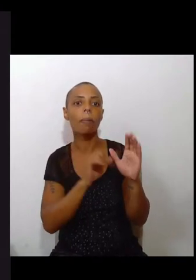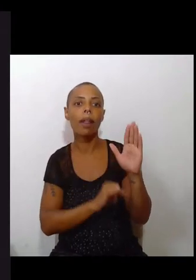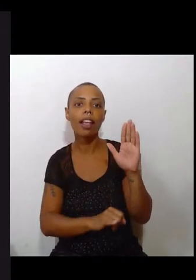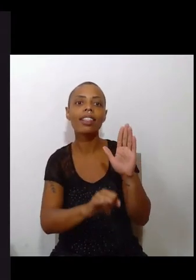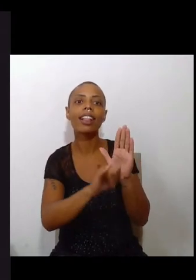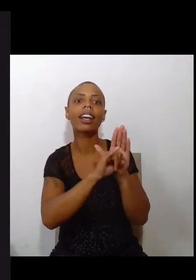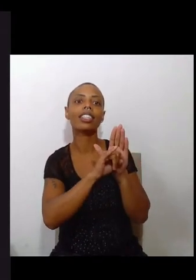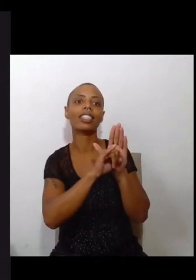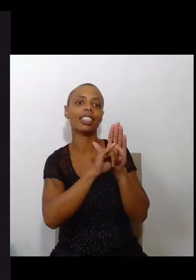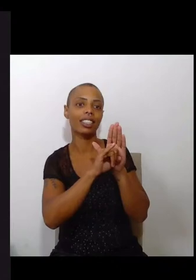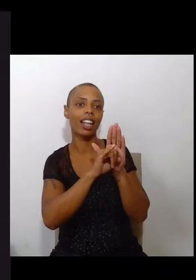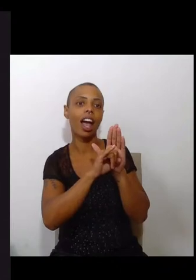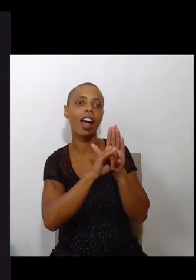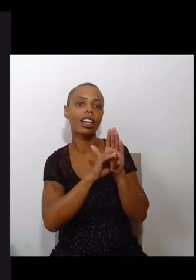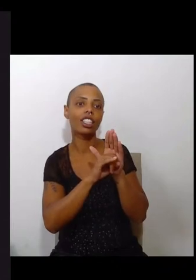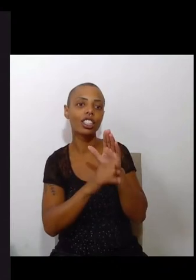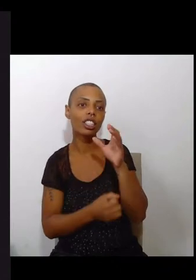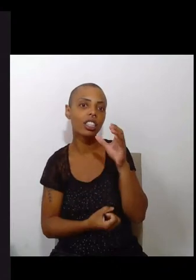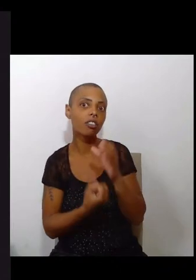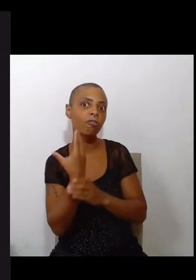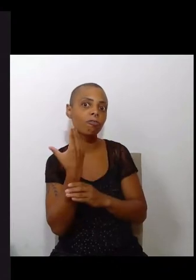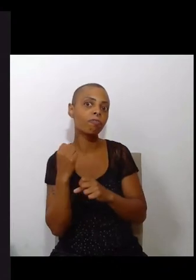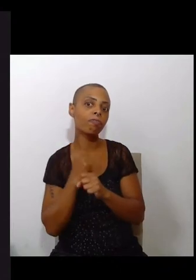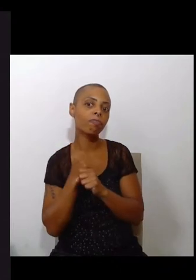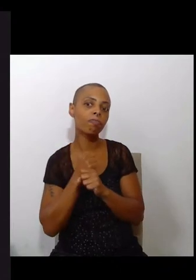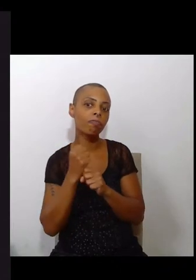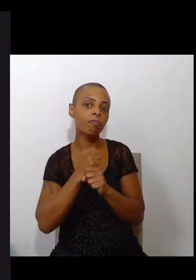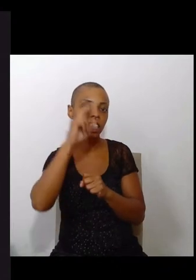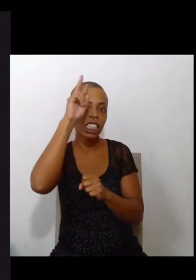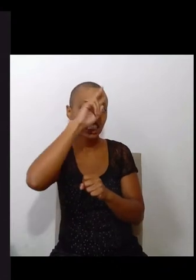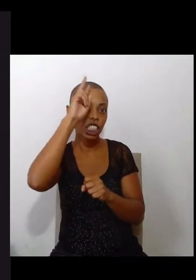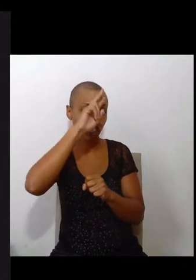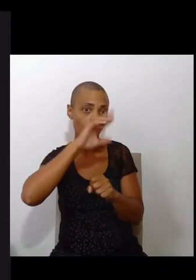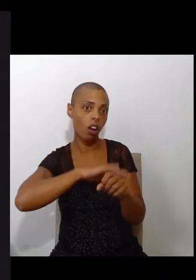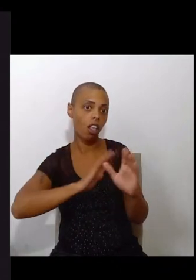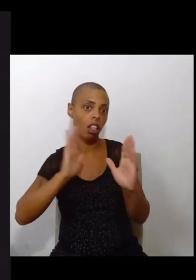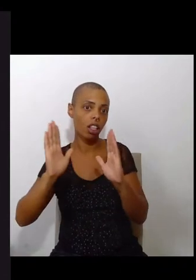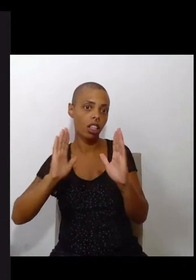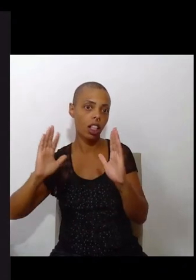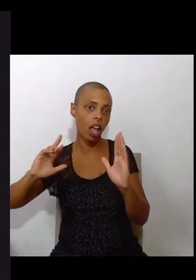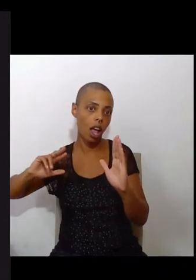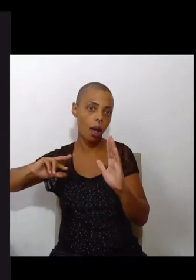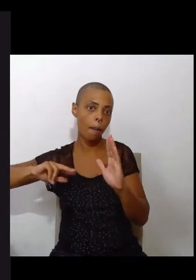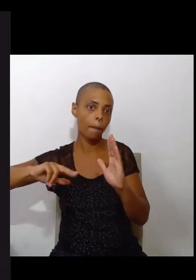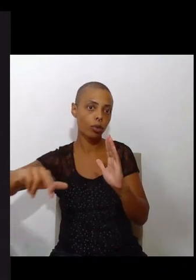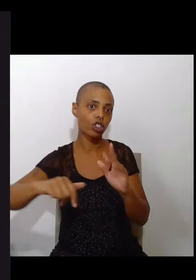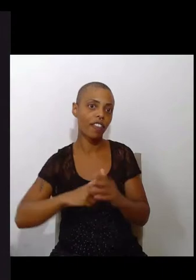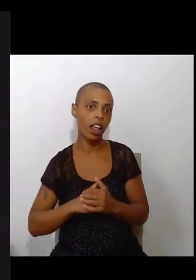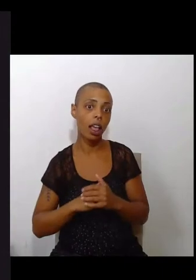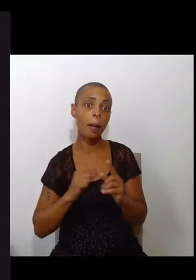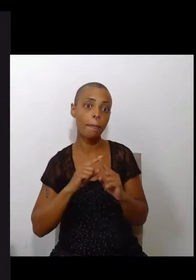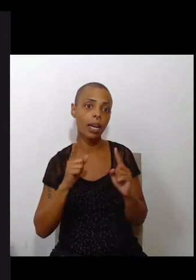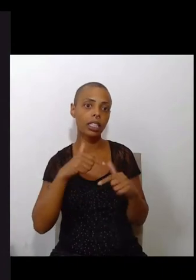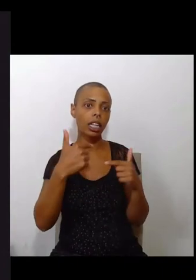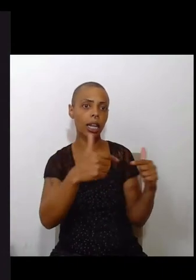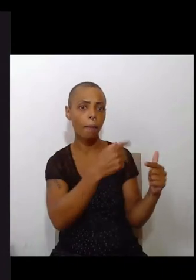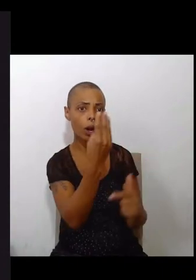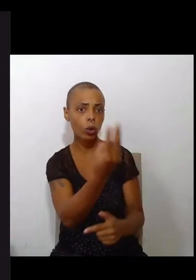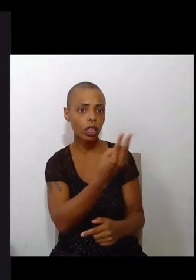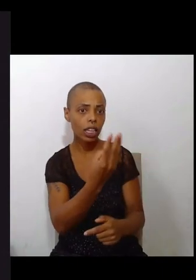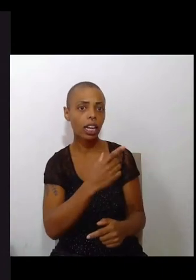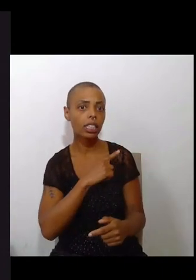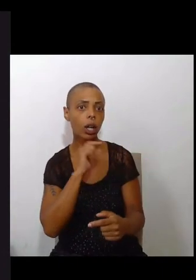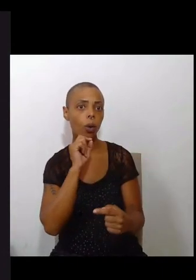the identity that was built historically over time and